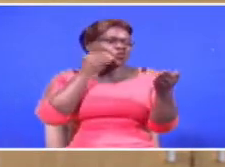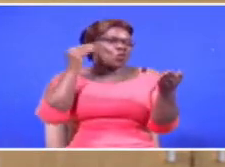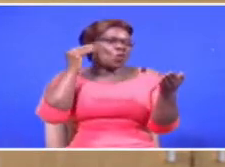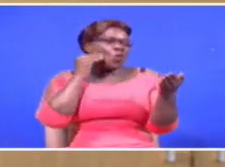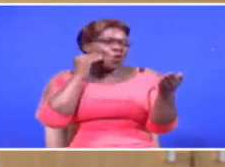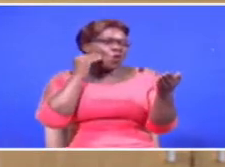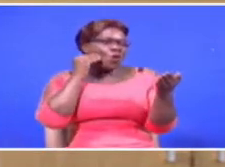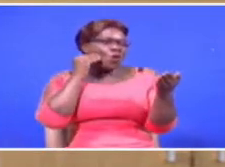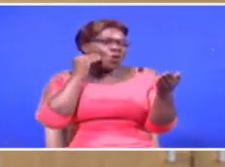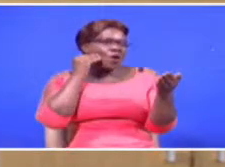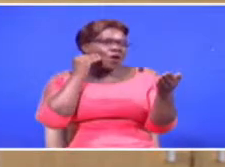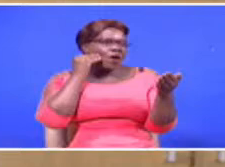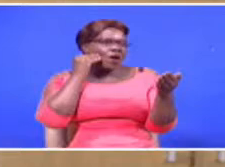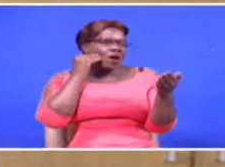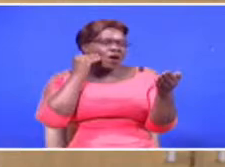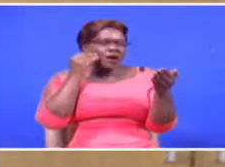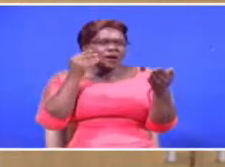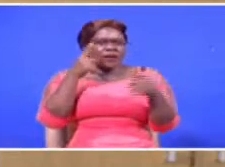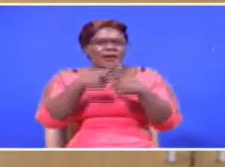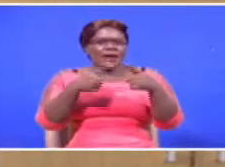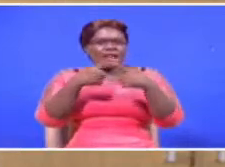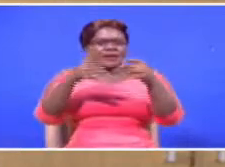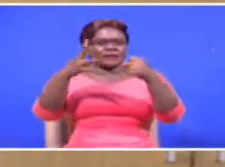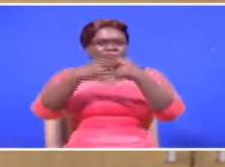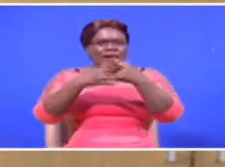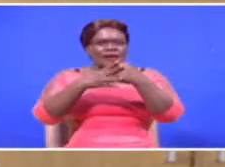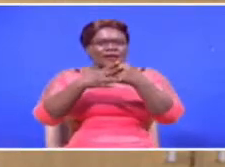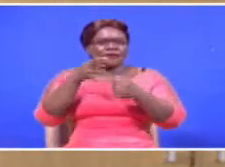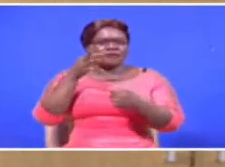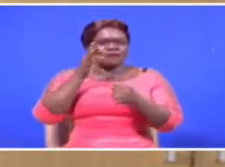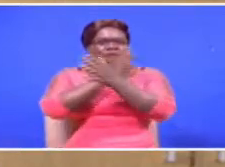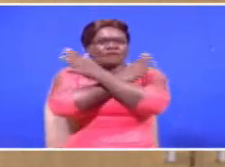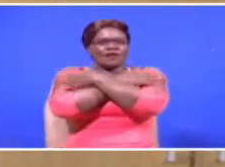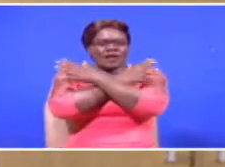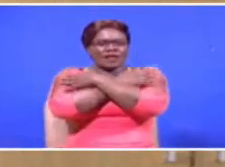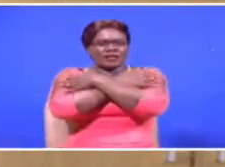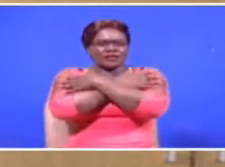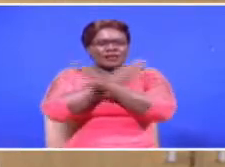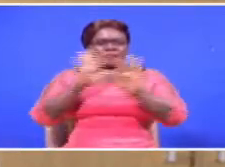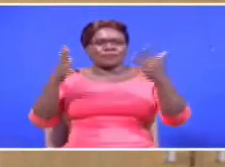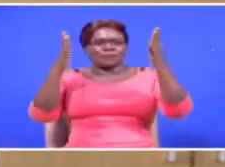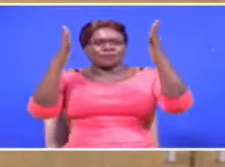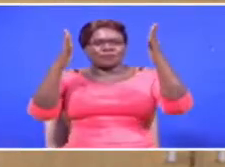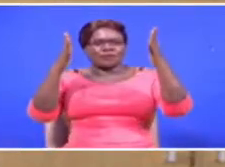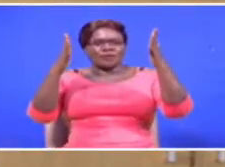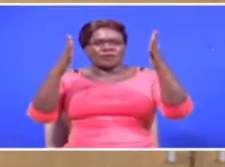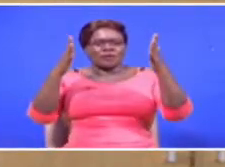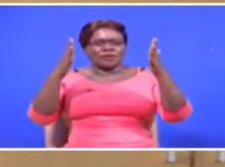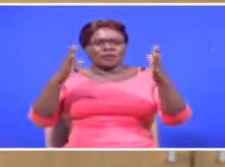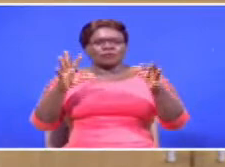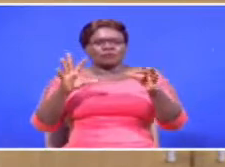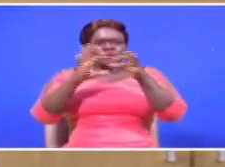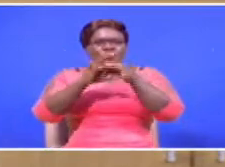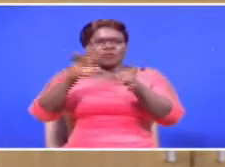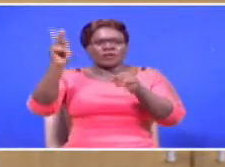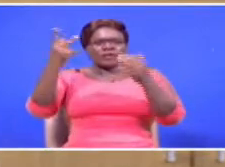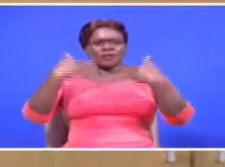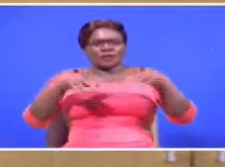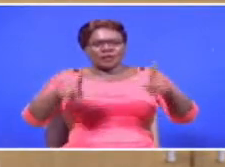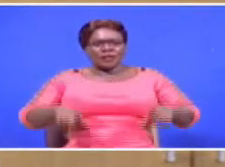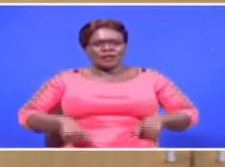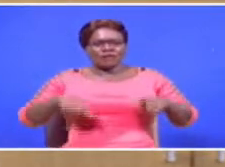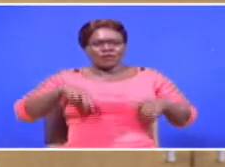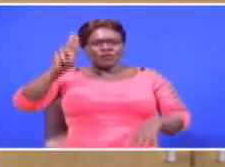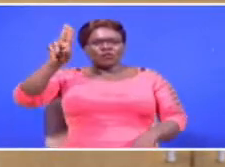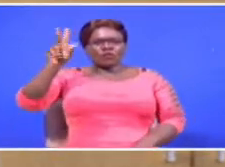doorsteps. For its 9th year running, Kenya and Friends in the Park Extravaganza seeks to unite Kenyans living in the